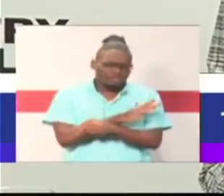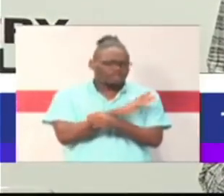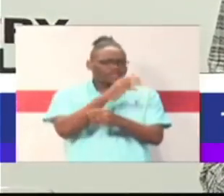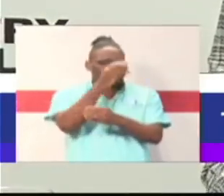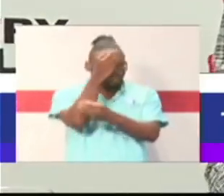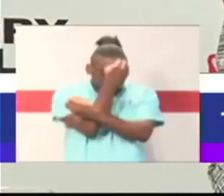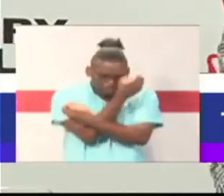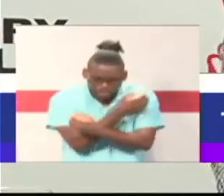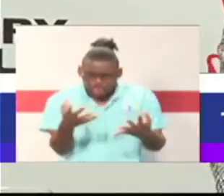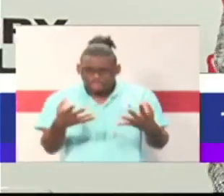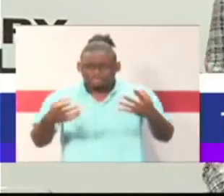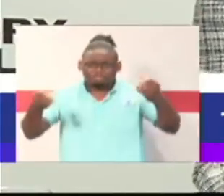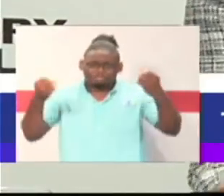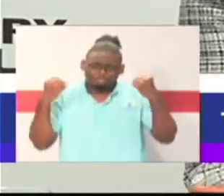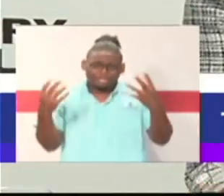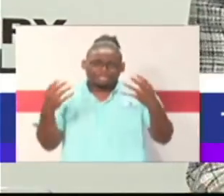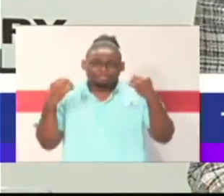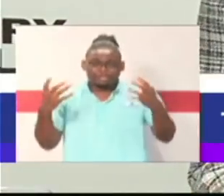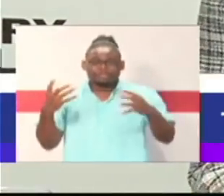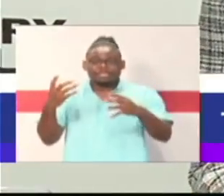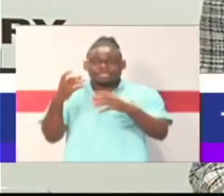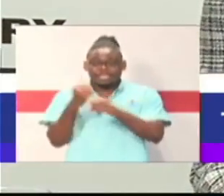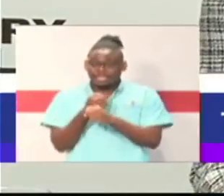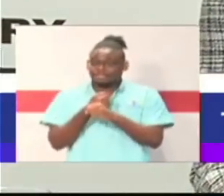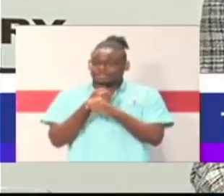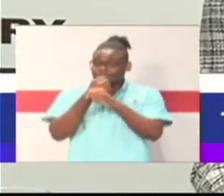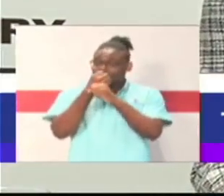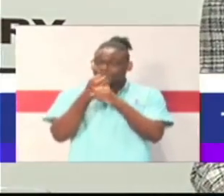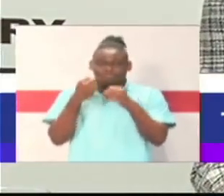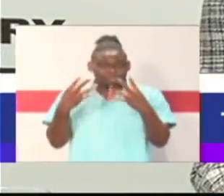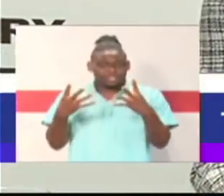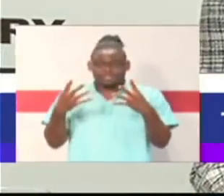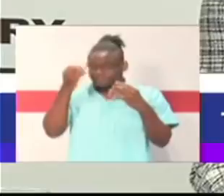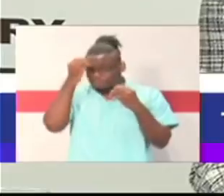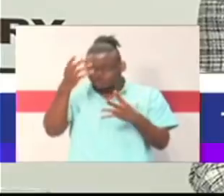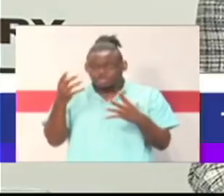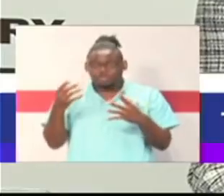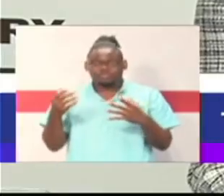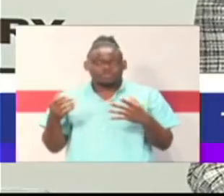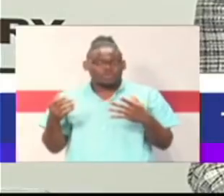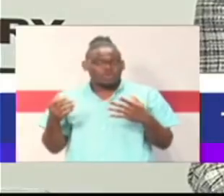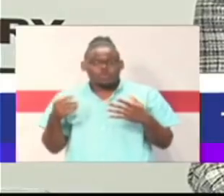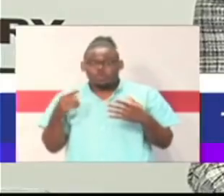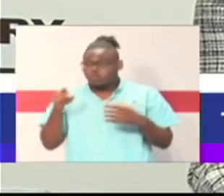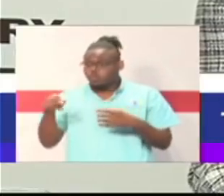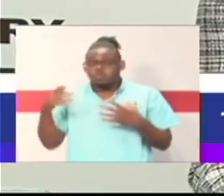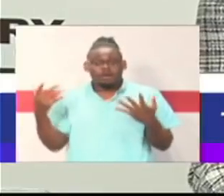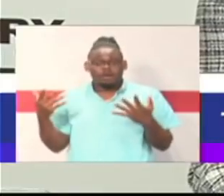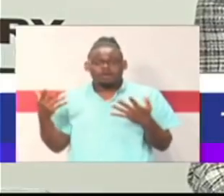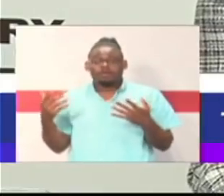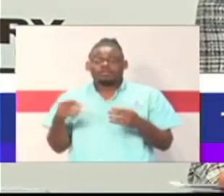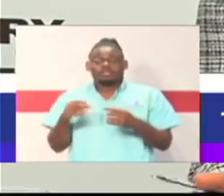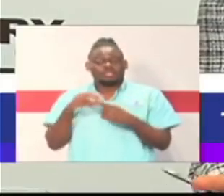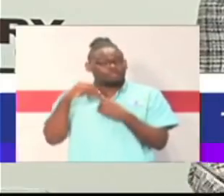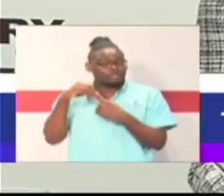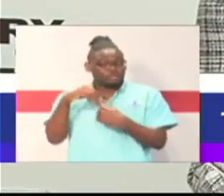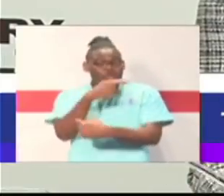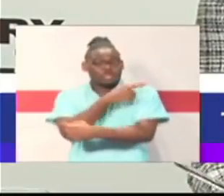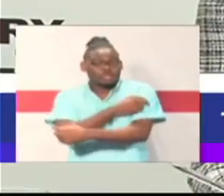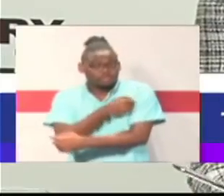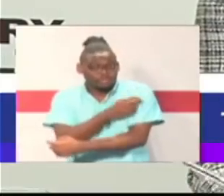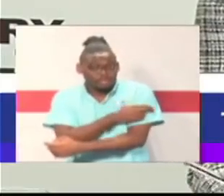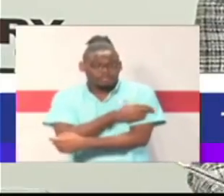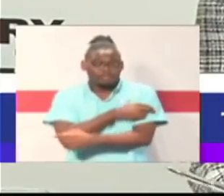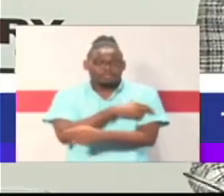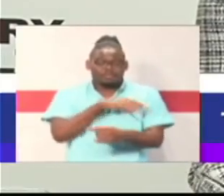the parallel healthcare system and, of course, a general COVID-19 update. We got an update on COVID-19 vaccination for